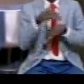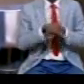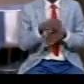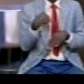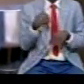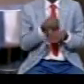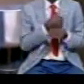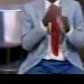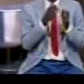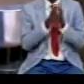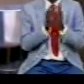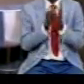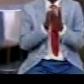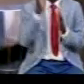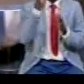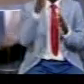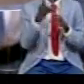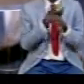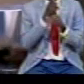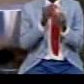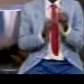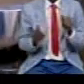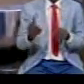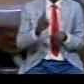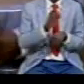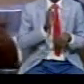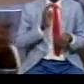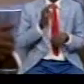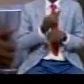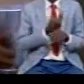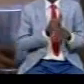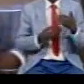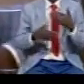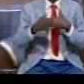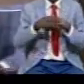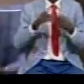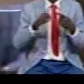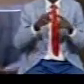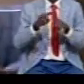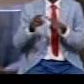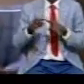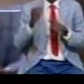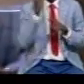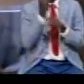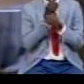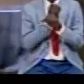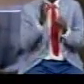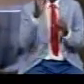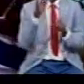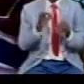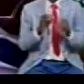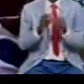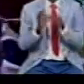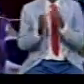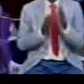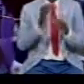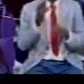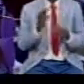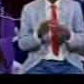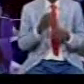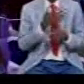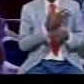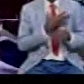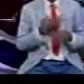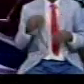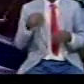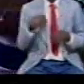you take all of us back to our respective destinations in Jesus' name. And we